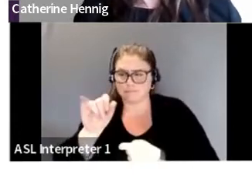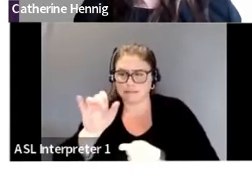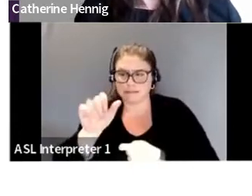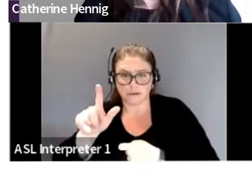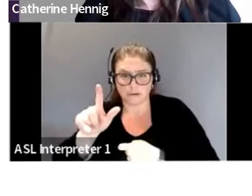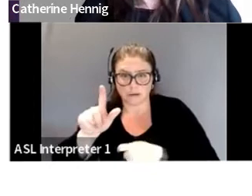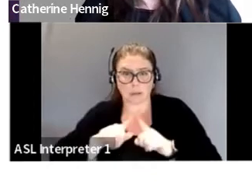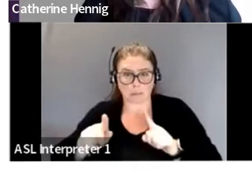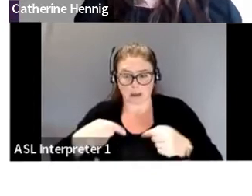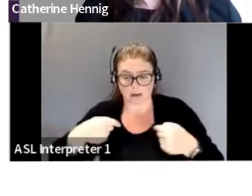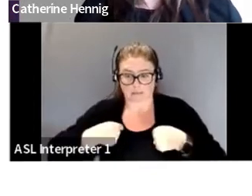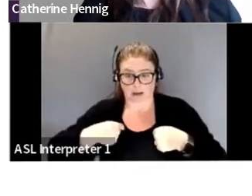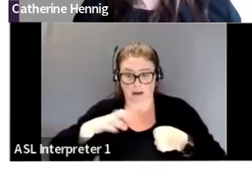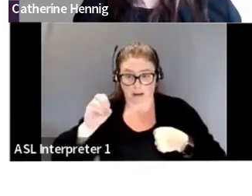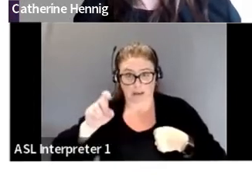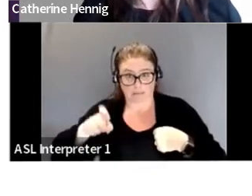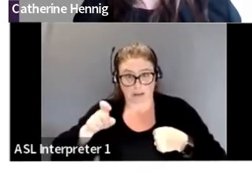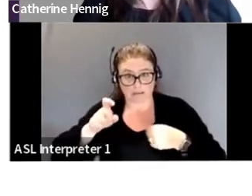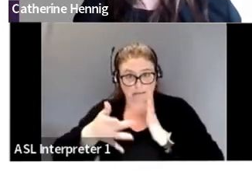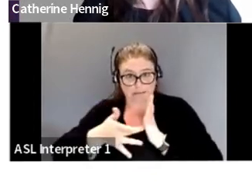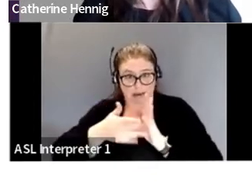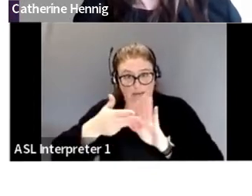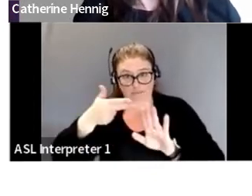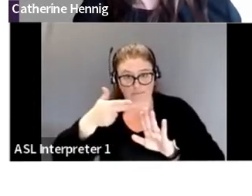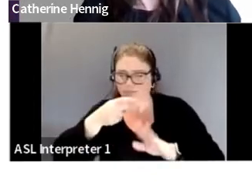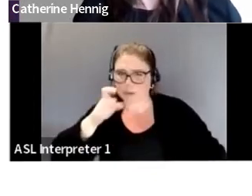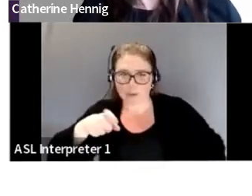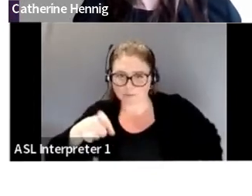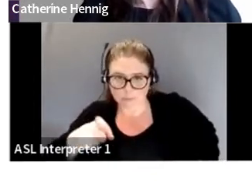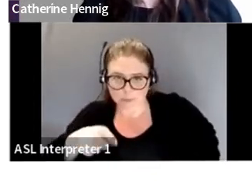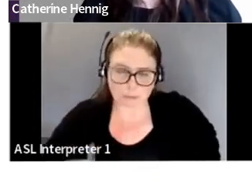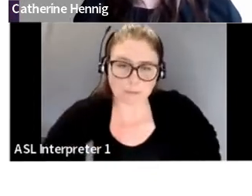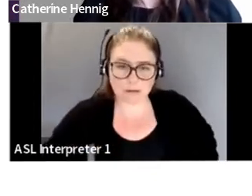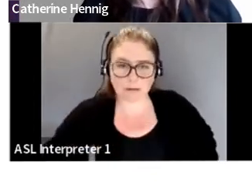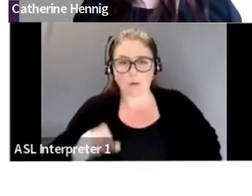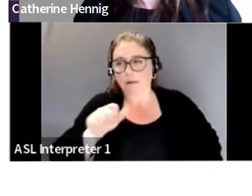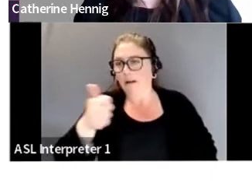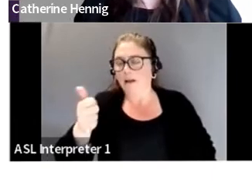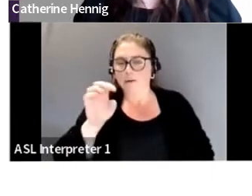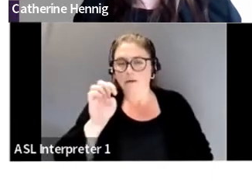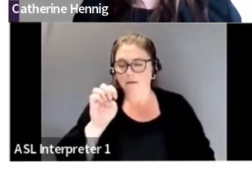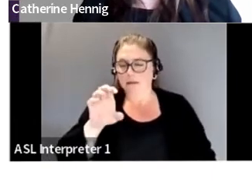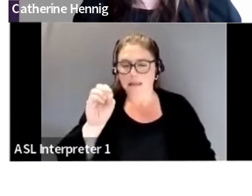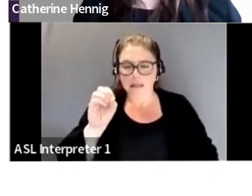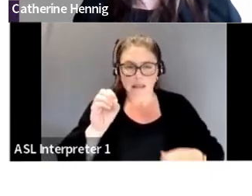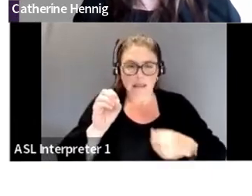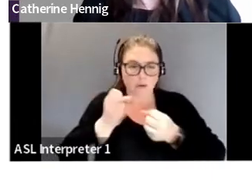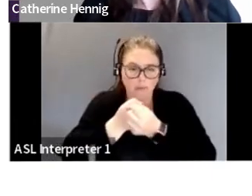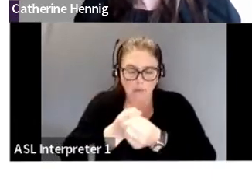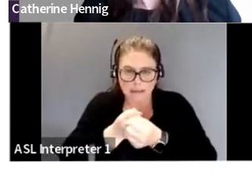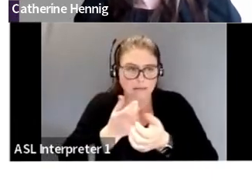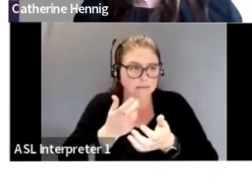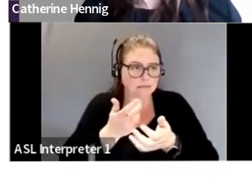these. There are also a ton of grants out there for eco-based projects. Like we said, there's grants out there for people in the